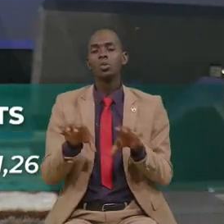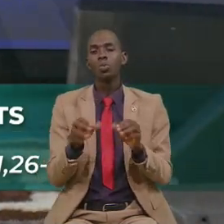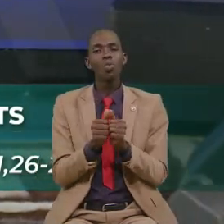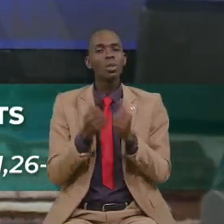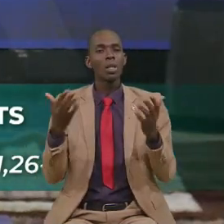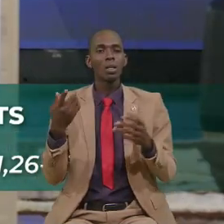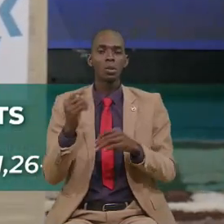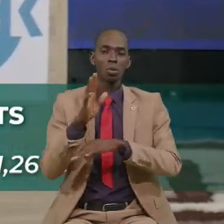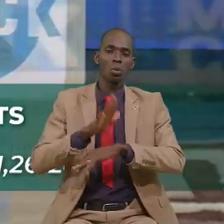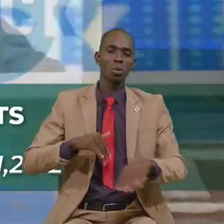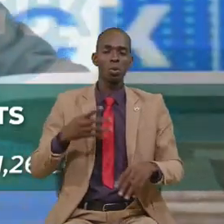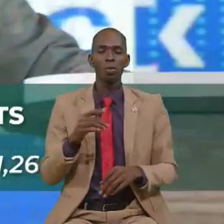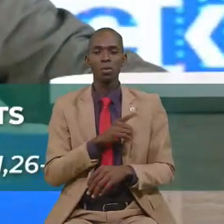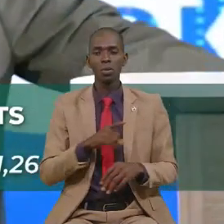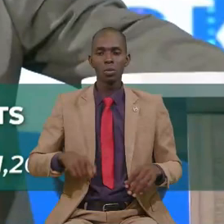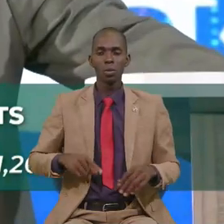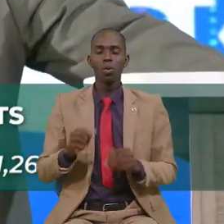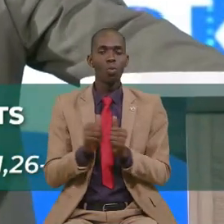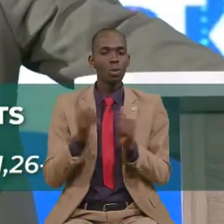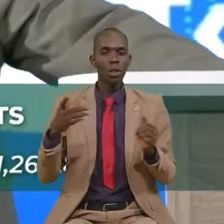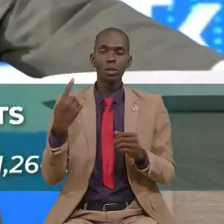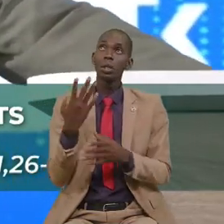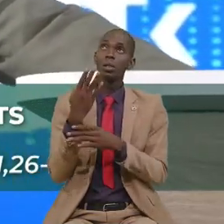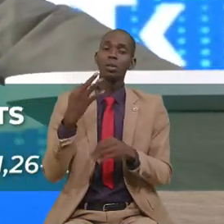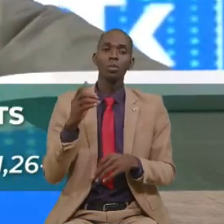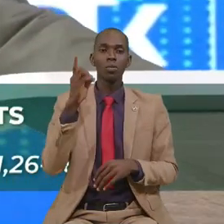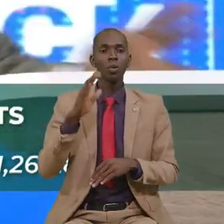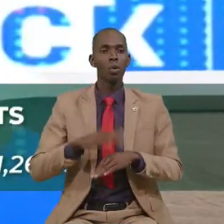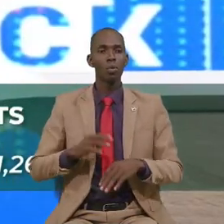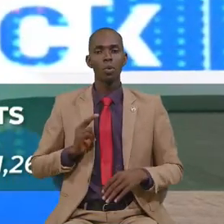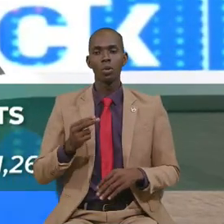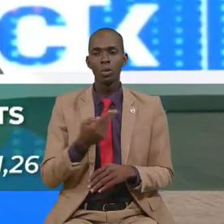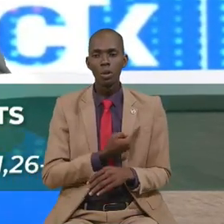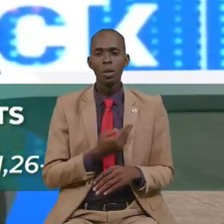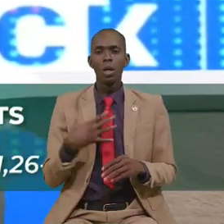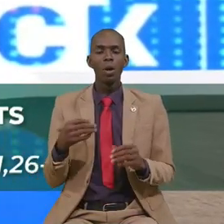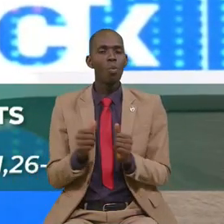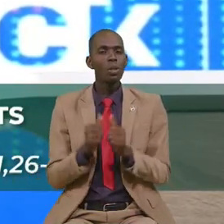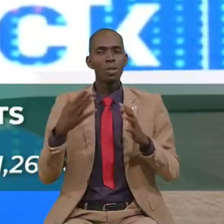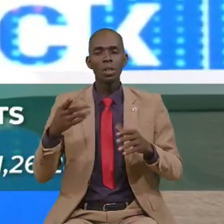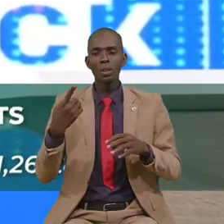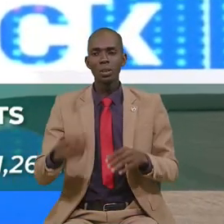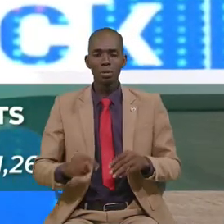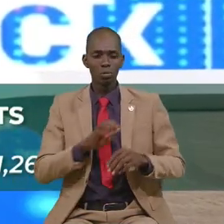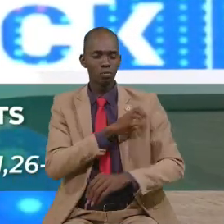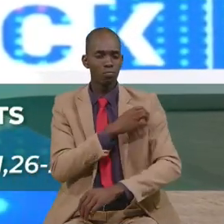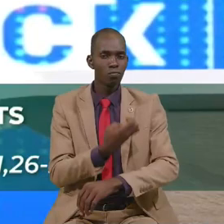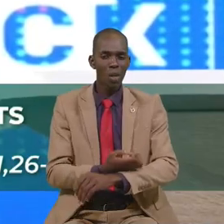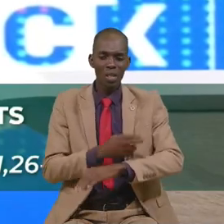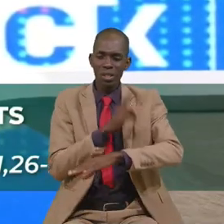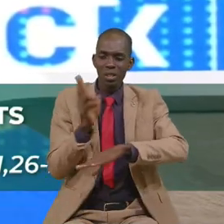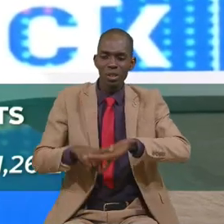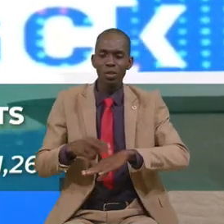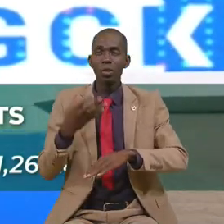do without the re-energizing spirit and nature of God coming upon us?